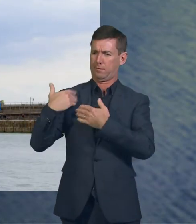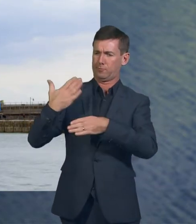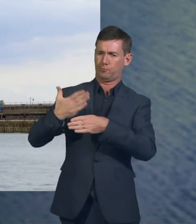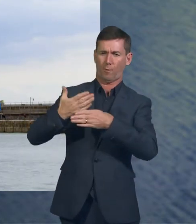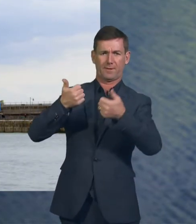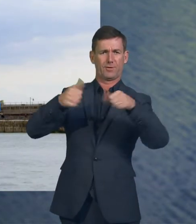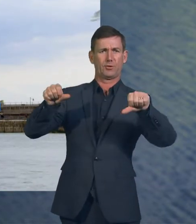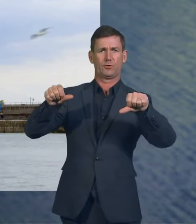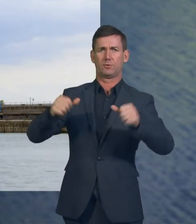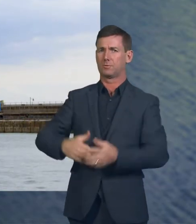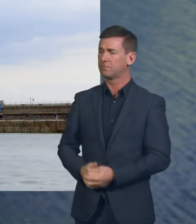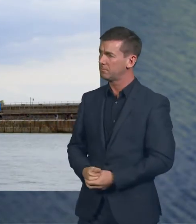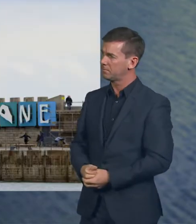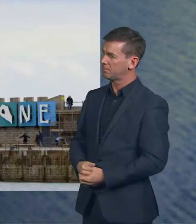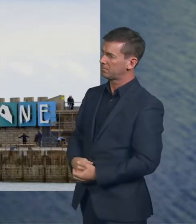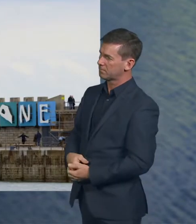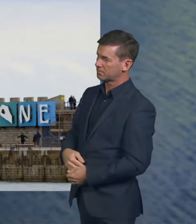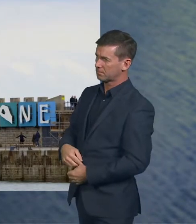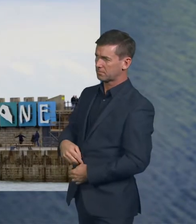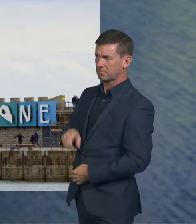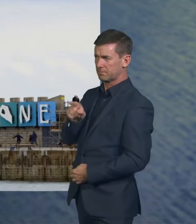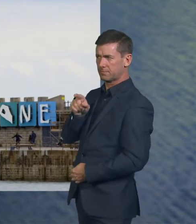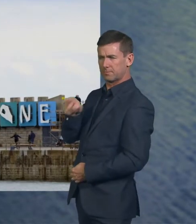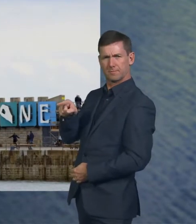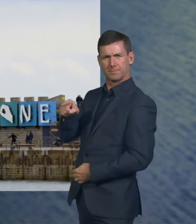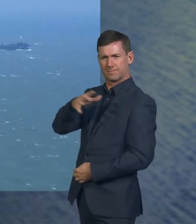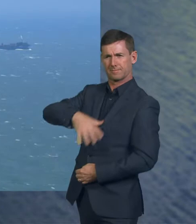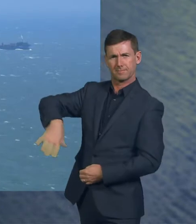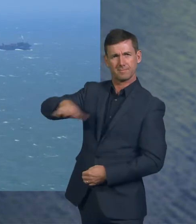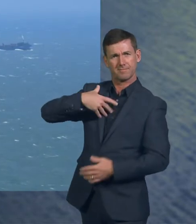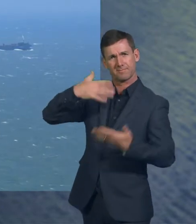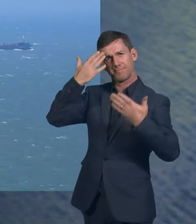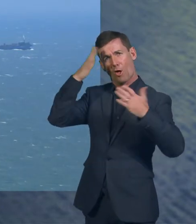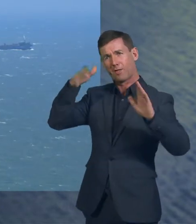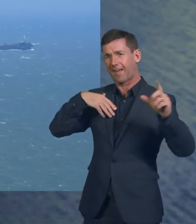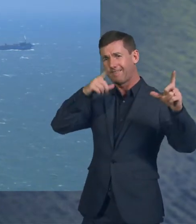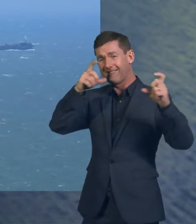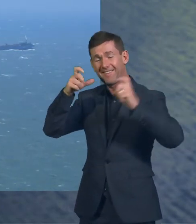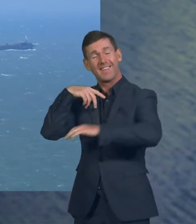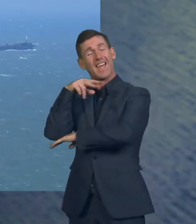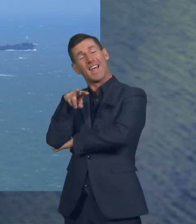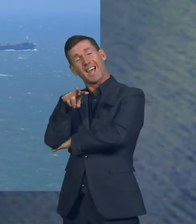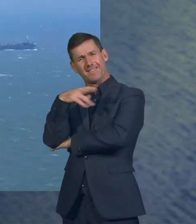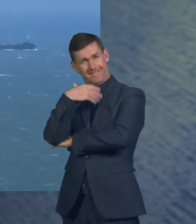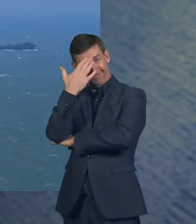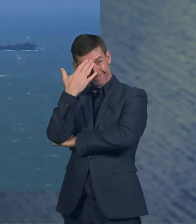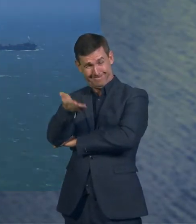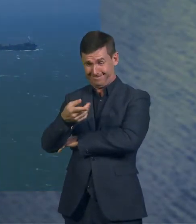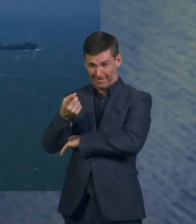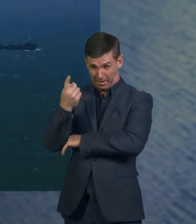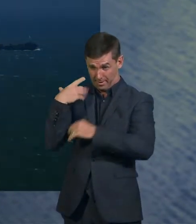And down at Folkestone Harbour, the bank holiday tourists are oblivious to all the work that went on under the sea last